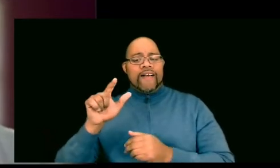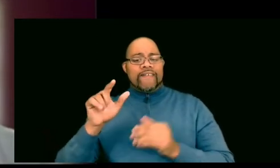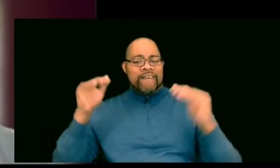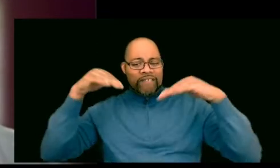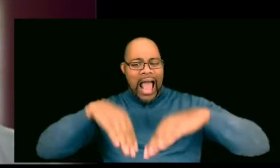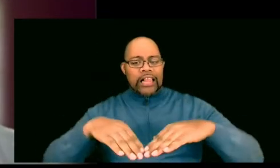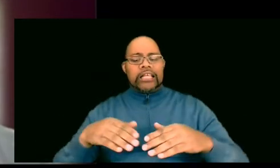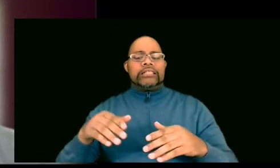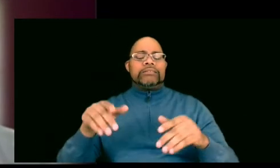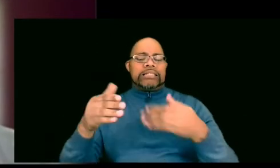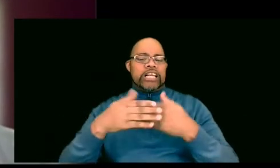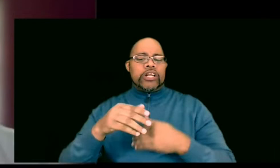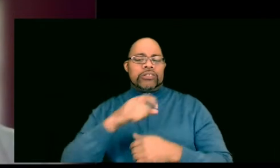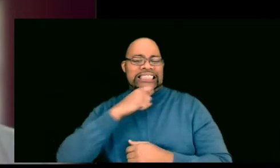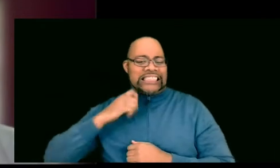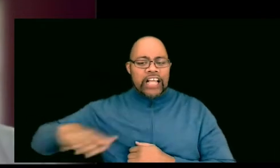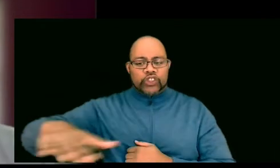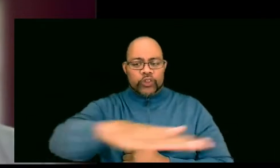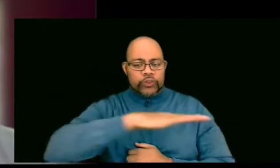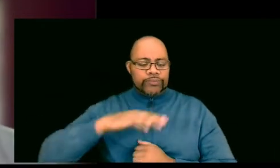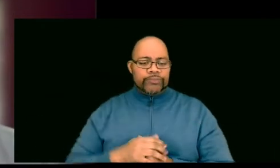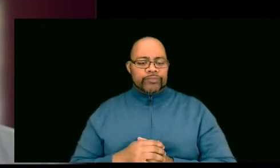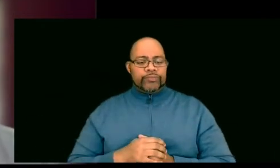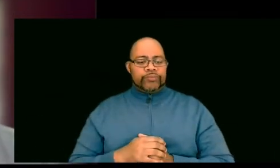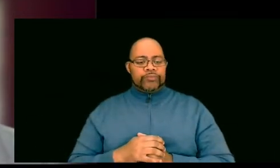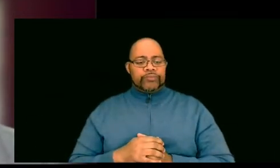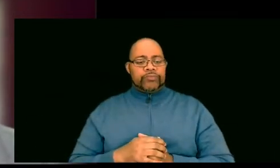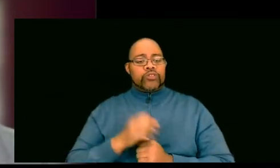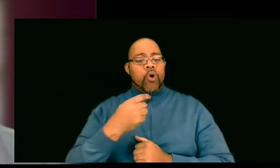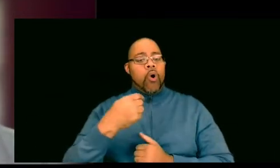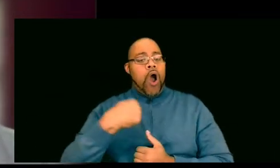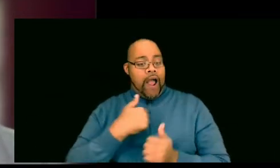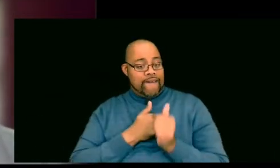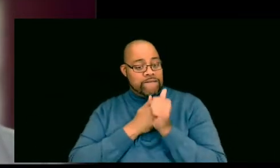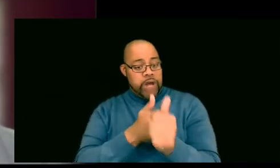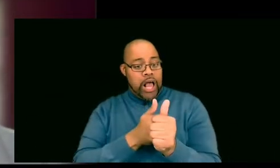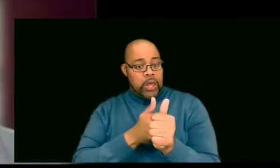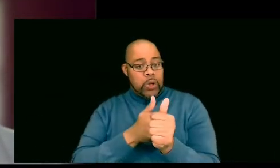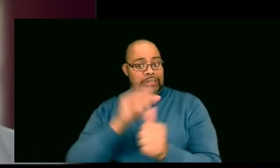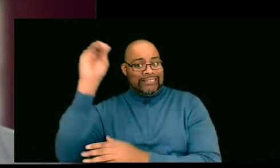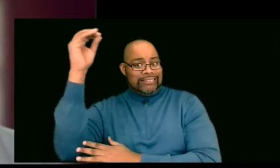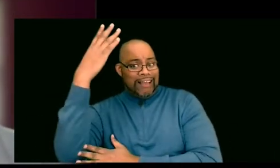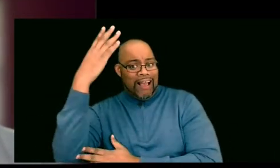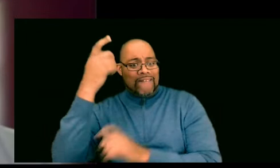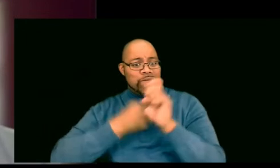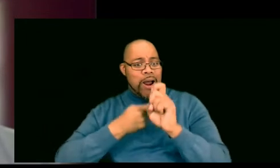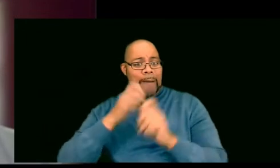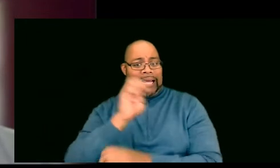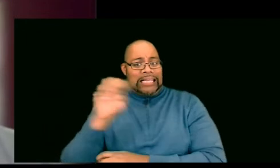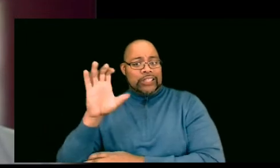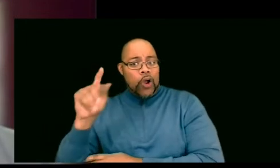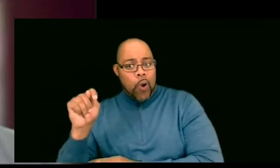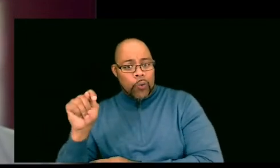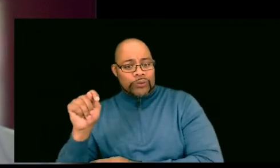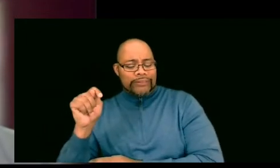there, or desert area. And so I followed the sun from